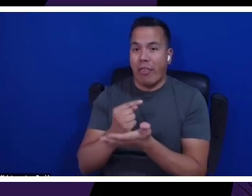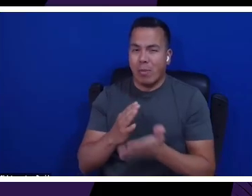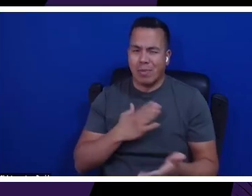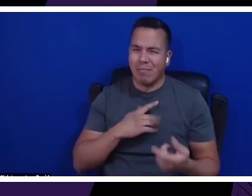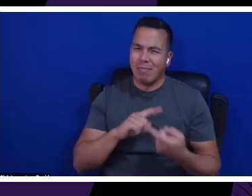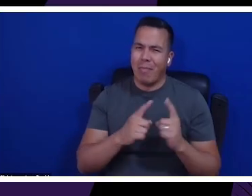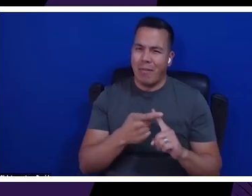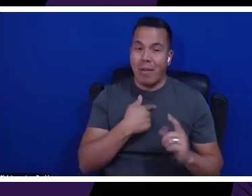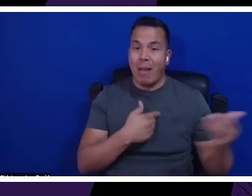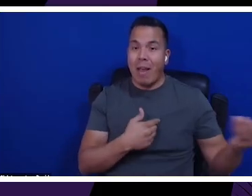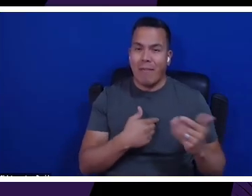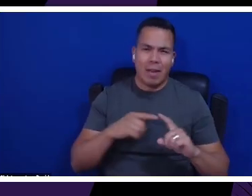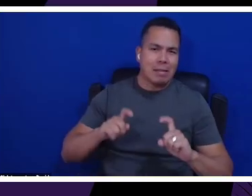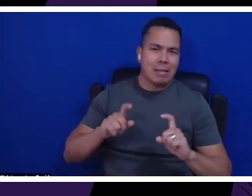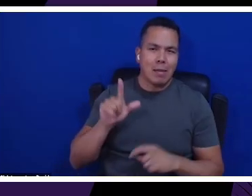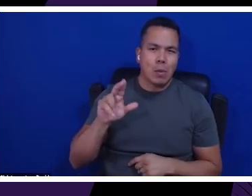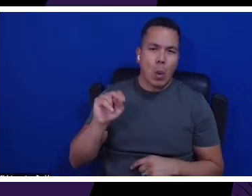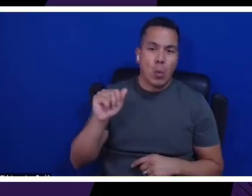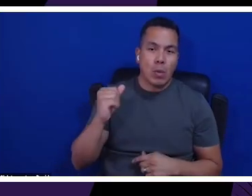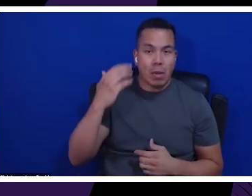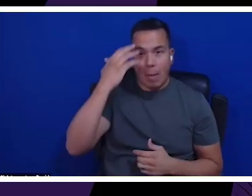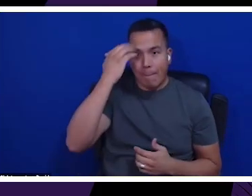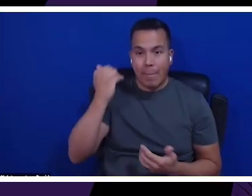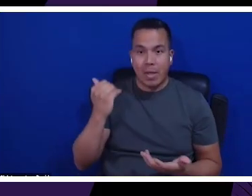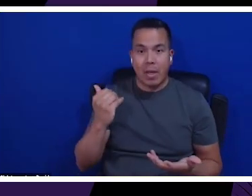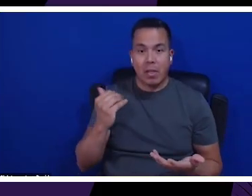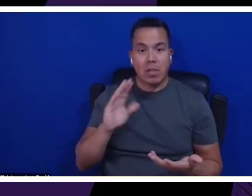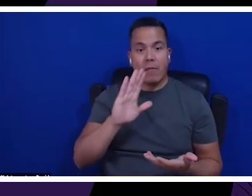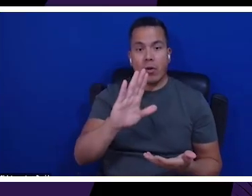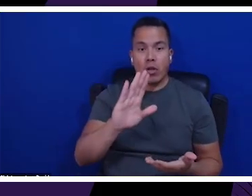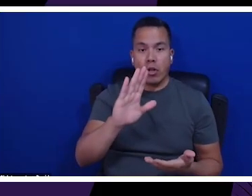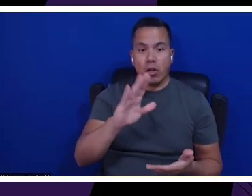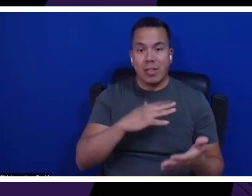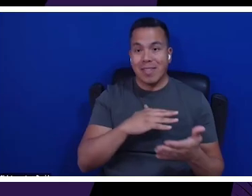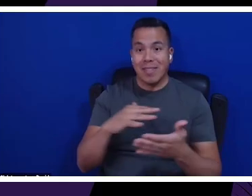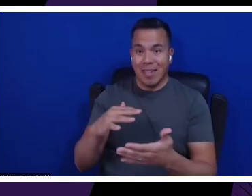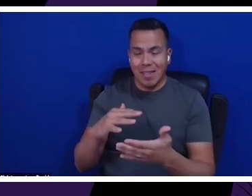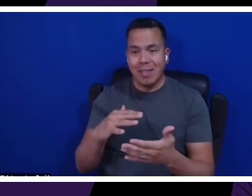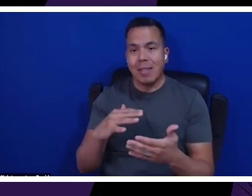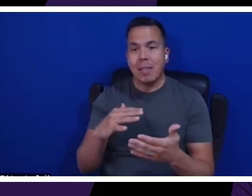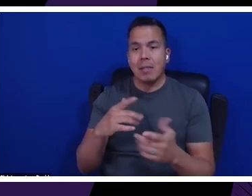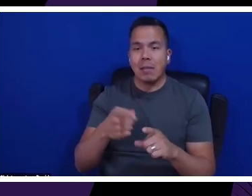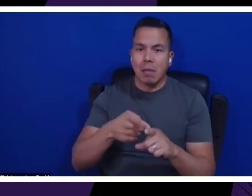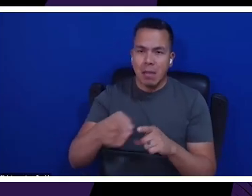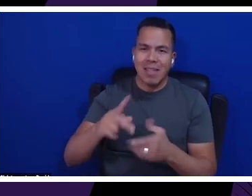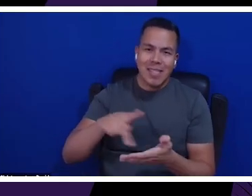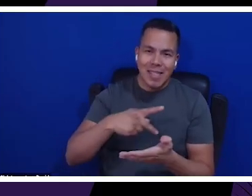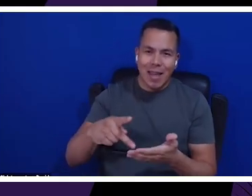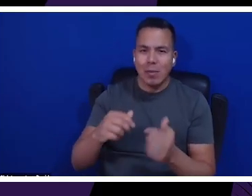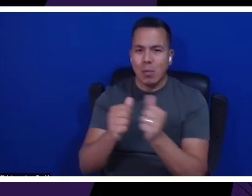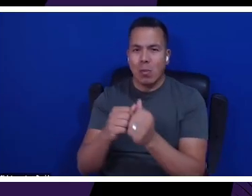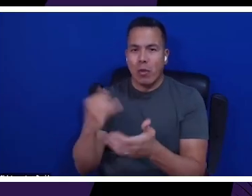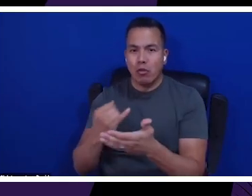to test Luna because of these studies she does with dance and drawing. She